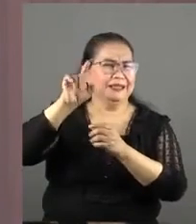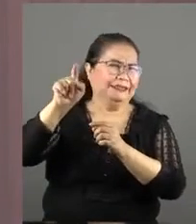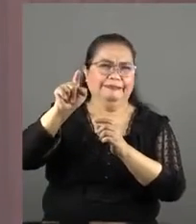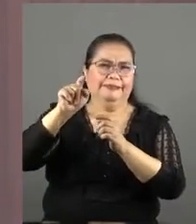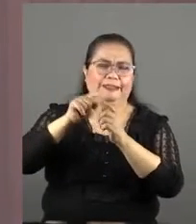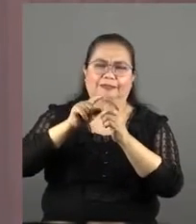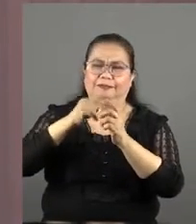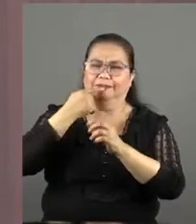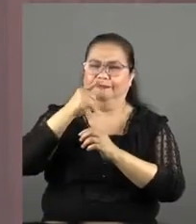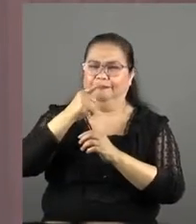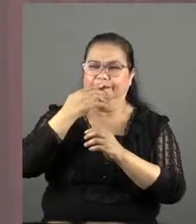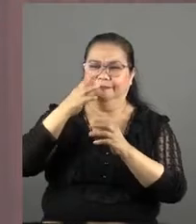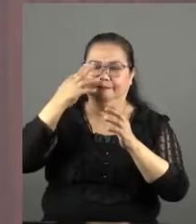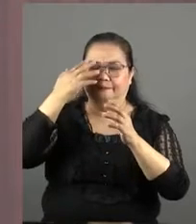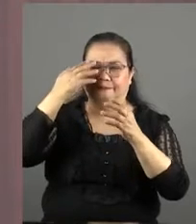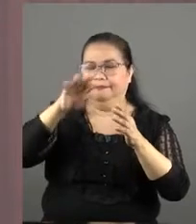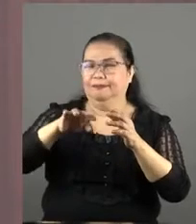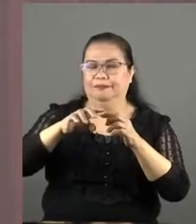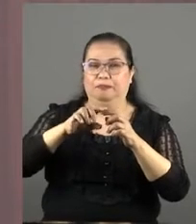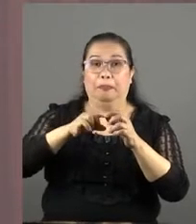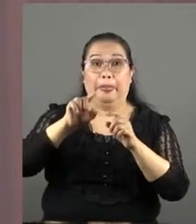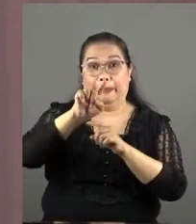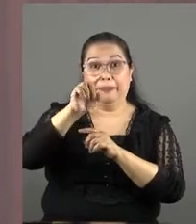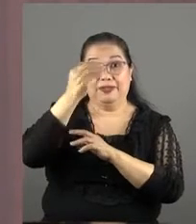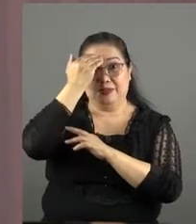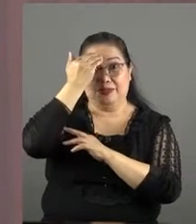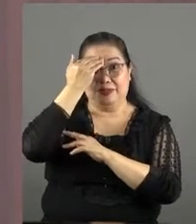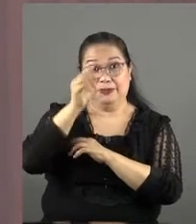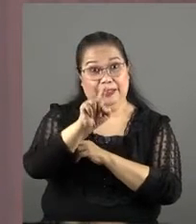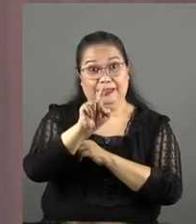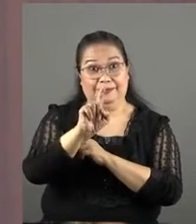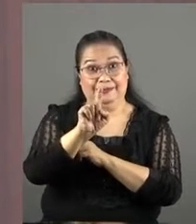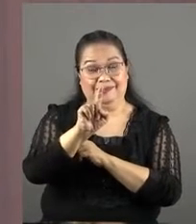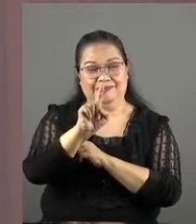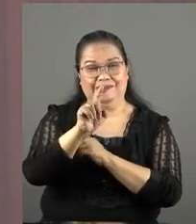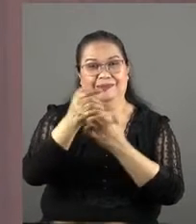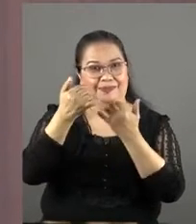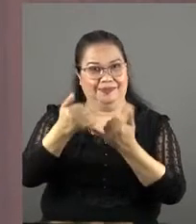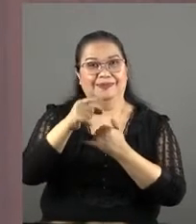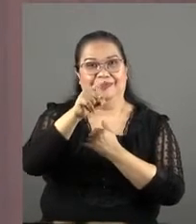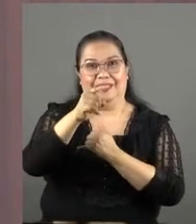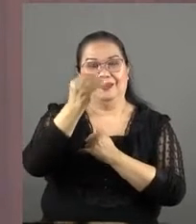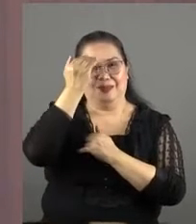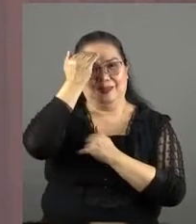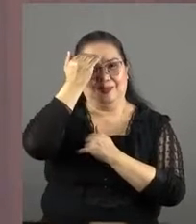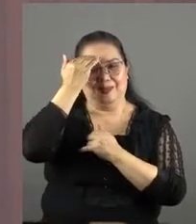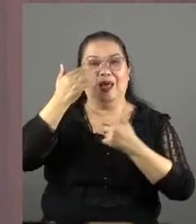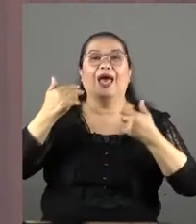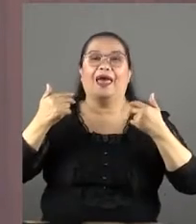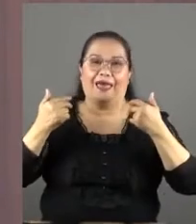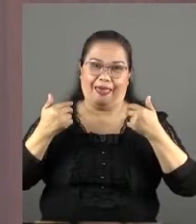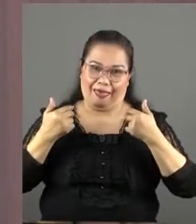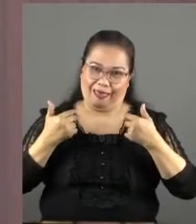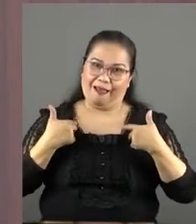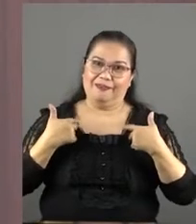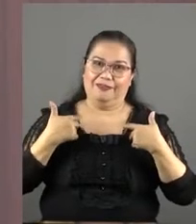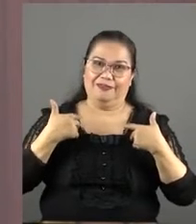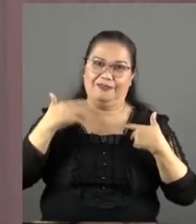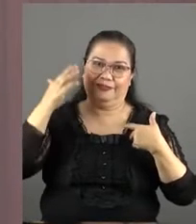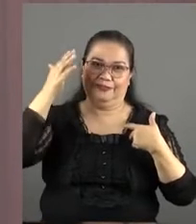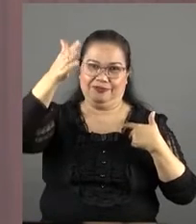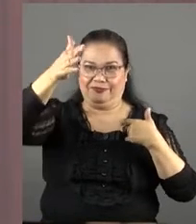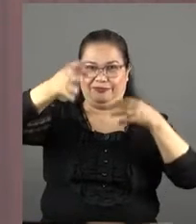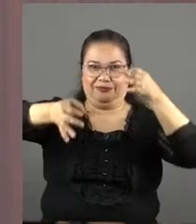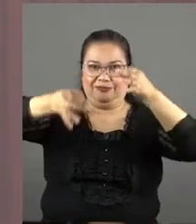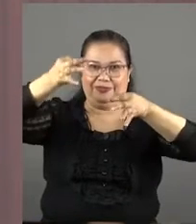coming. But you know what? Now that you know that there will be a judge,